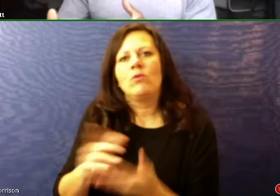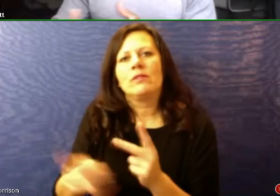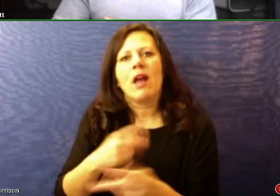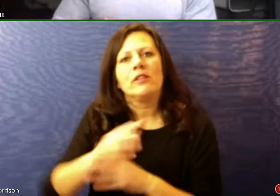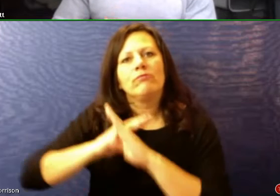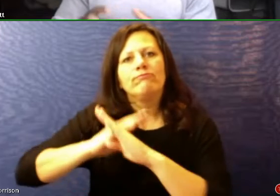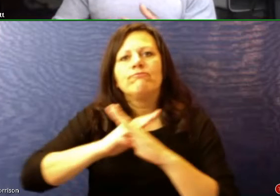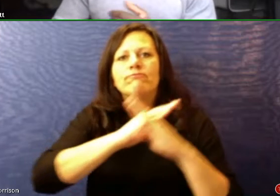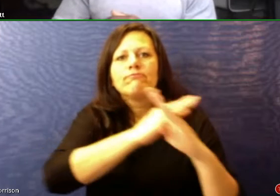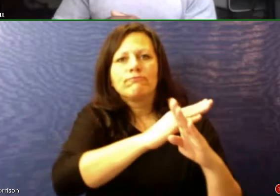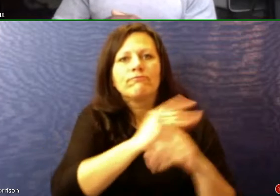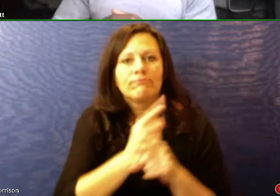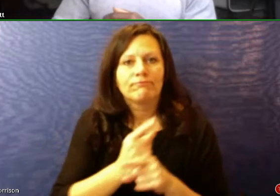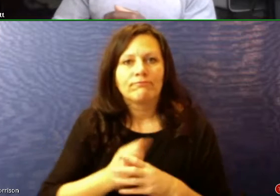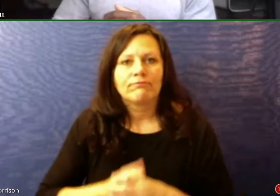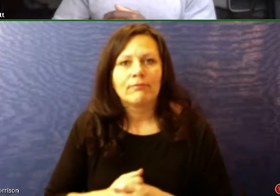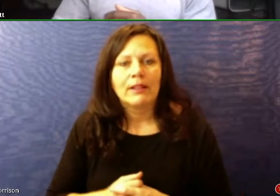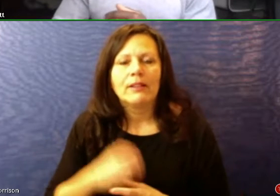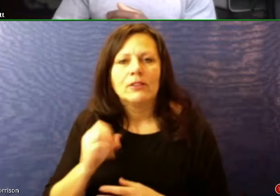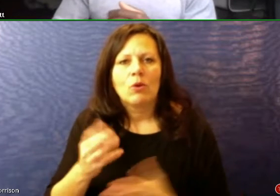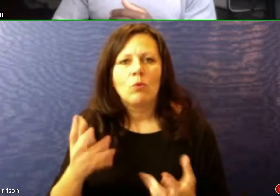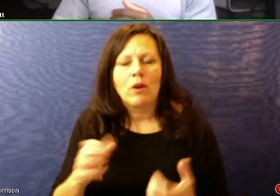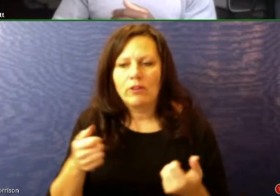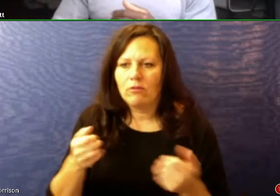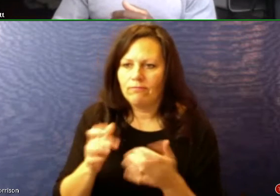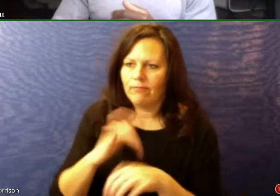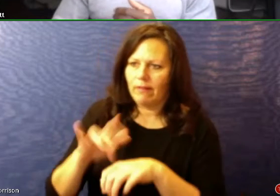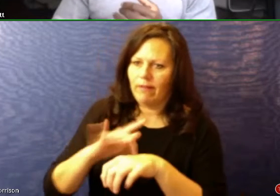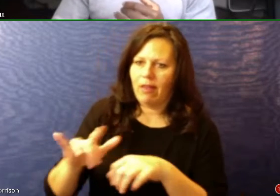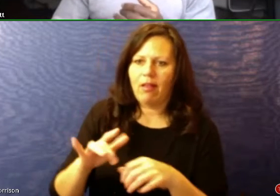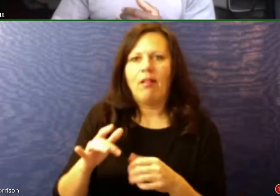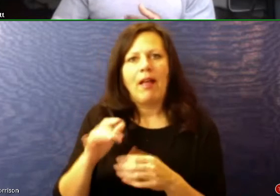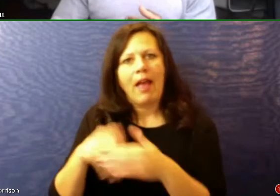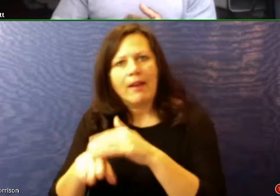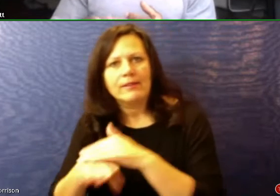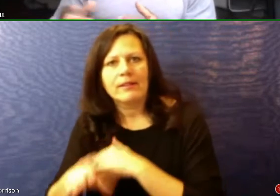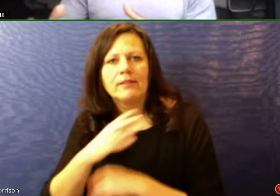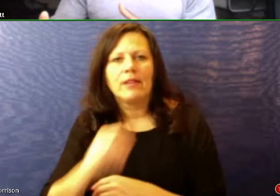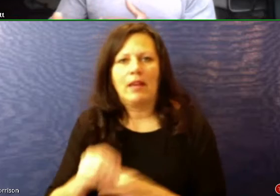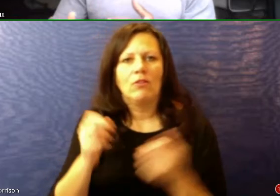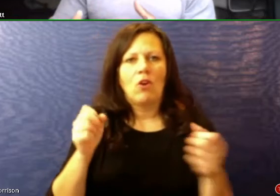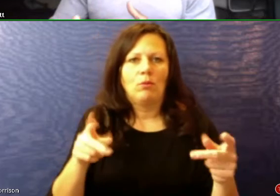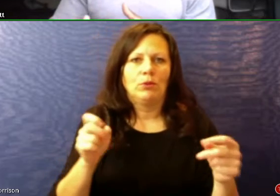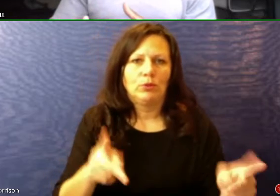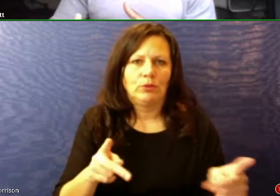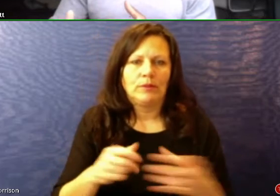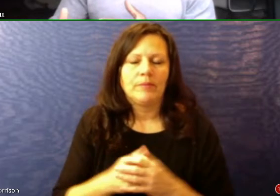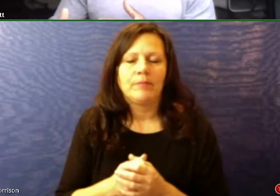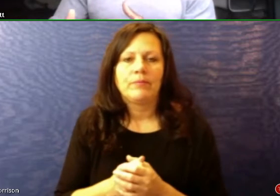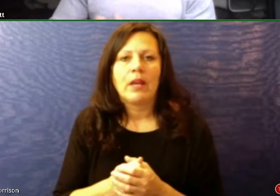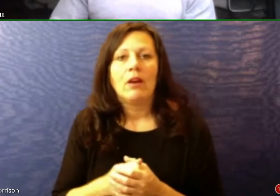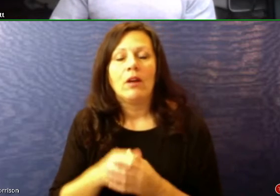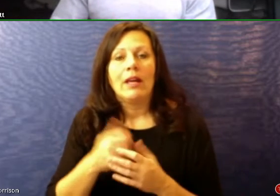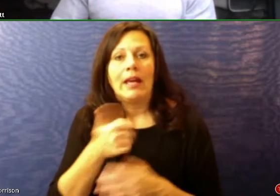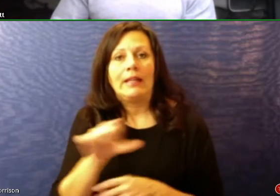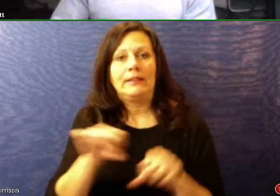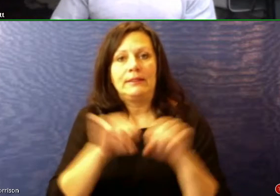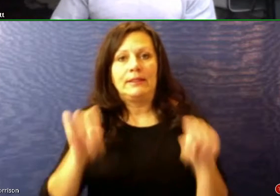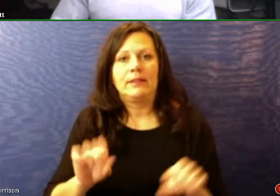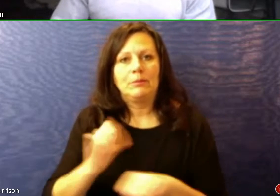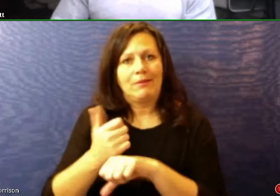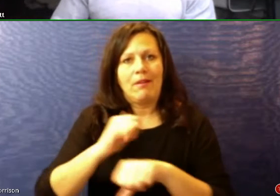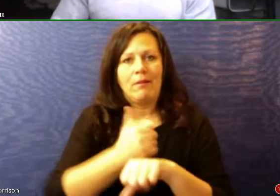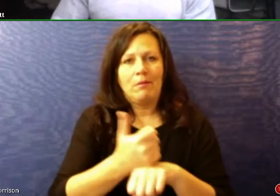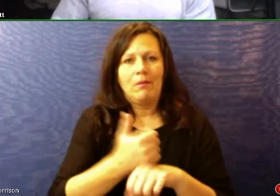those barriers, right? So creating access and opportunities. We want to make sure that the systems that we put in place are